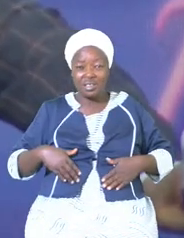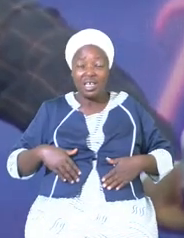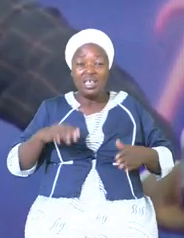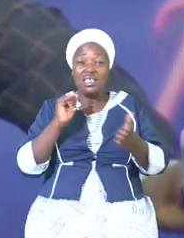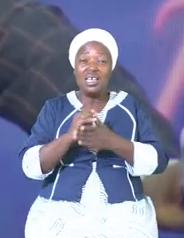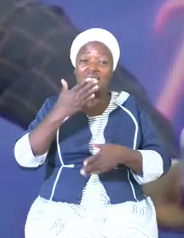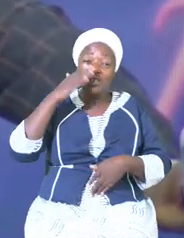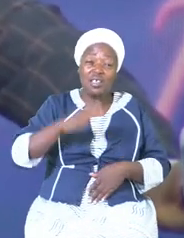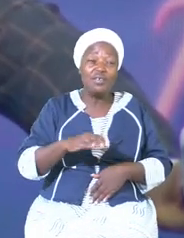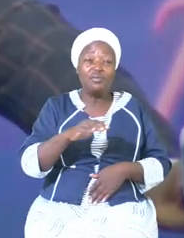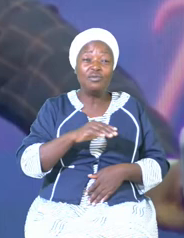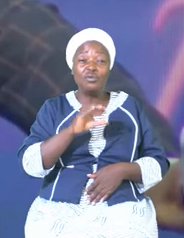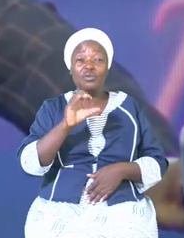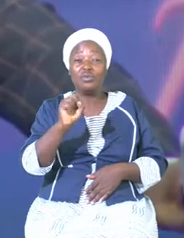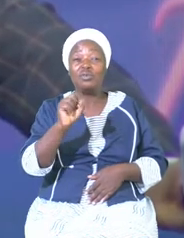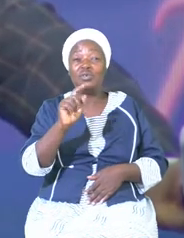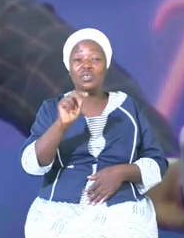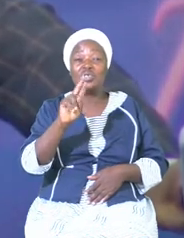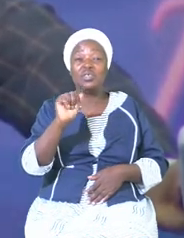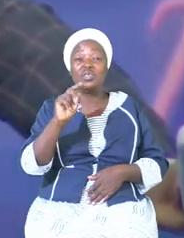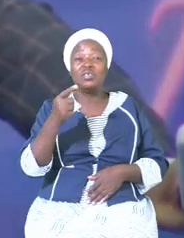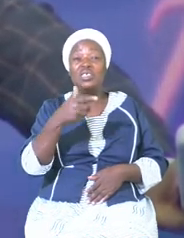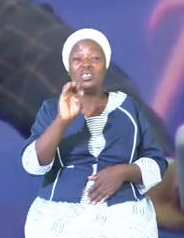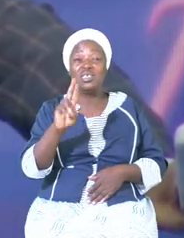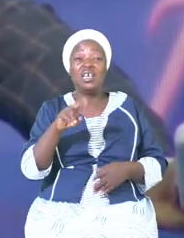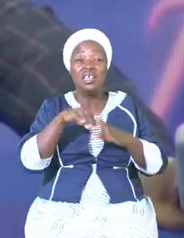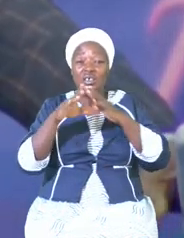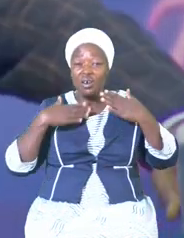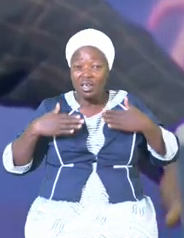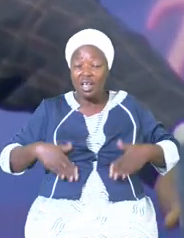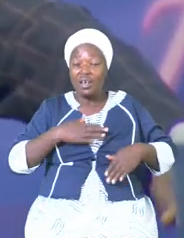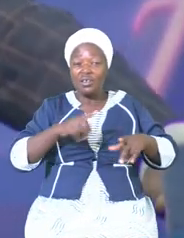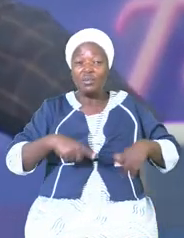strangers in your life, what the Lord has not ordained